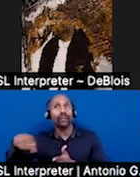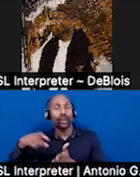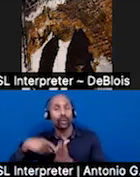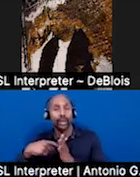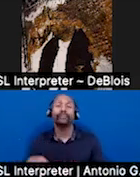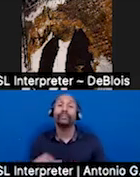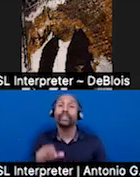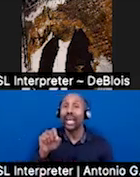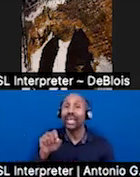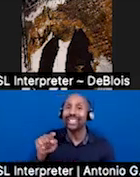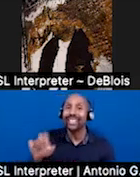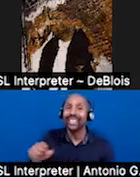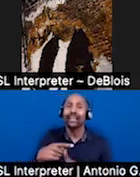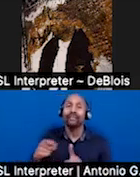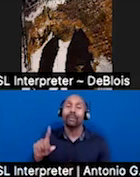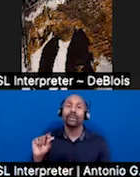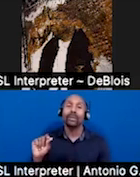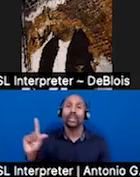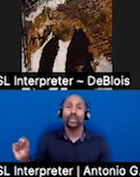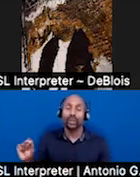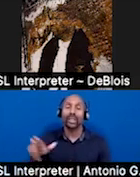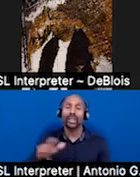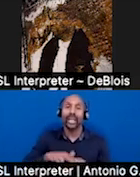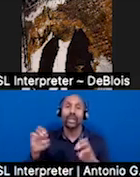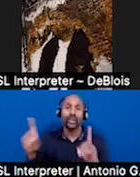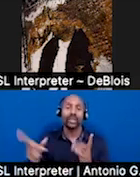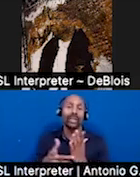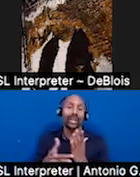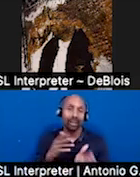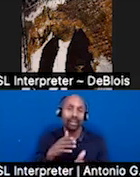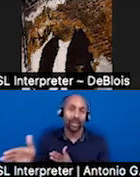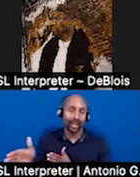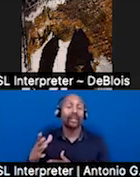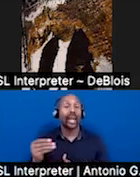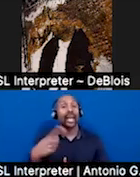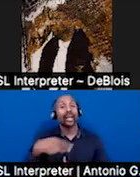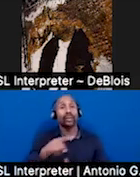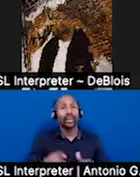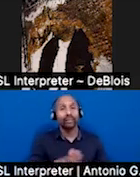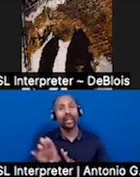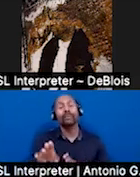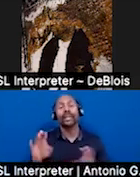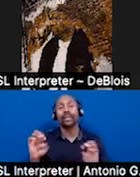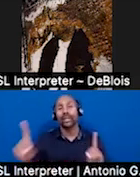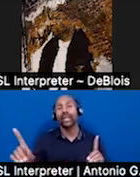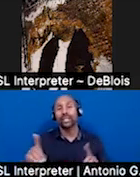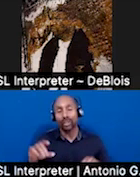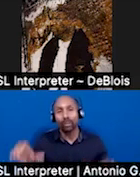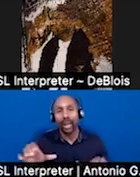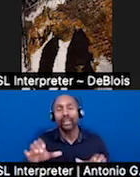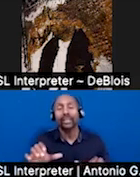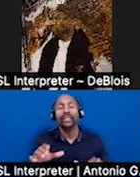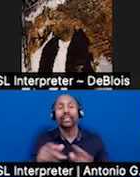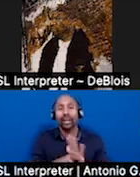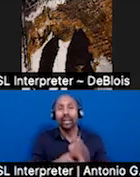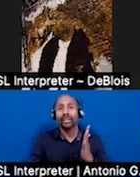National Education Technology Plan, and building out practices, evidence-based practices in partnership with a cohort of districts that can then